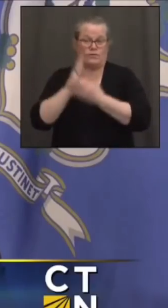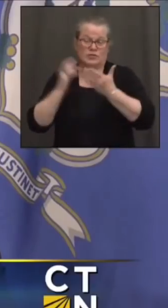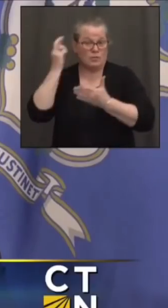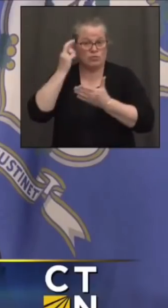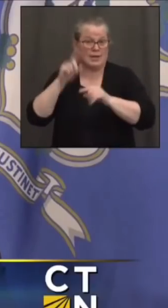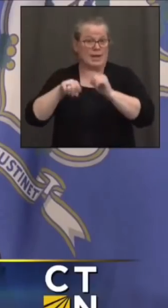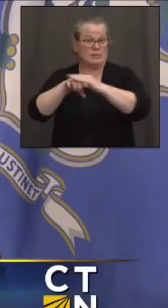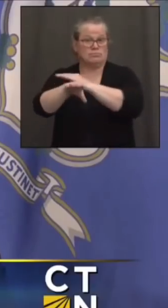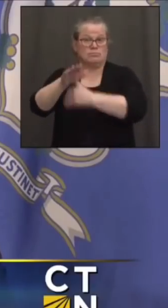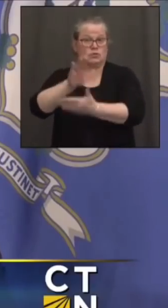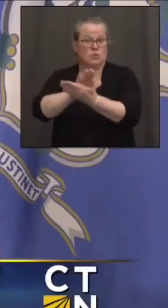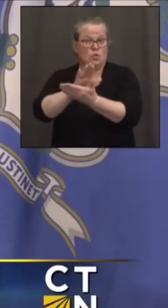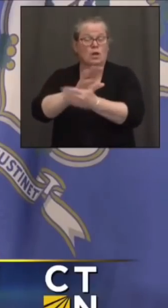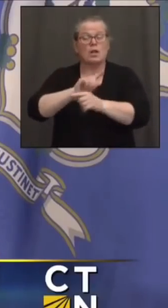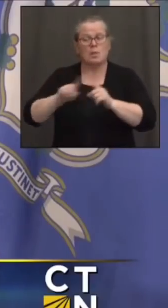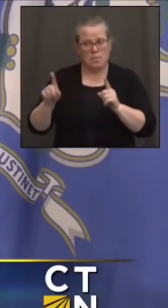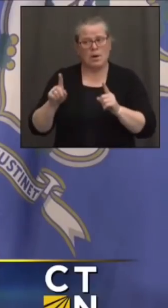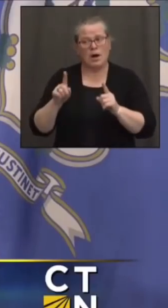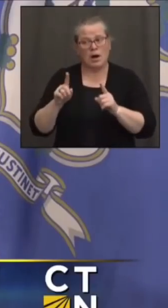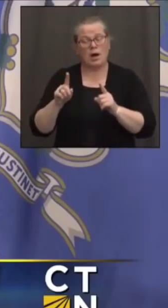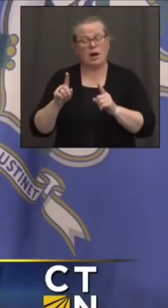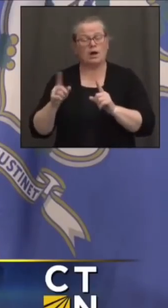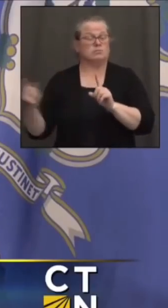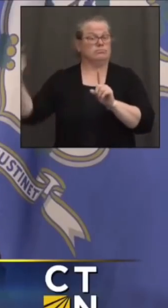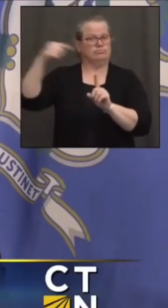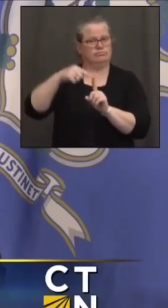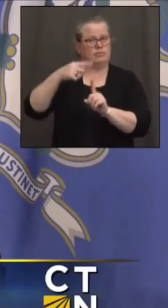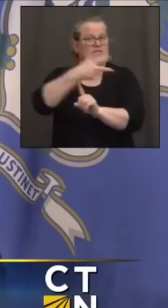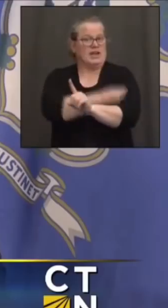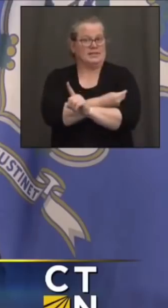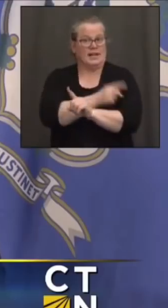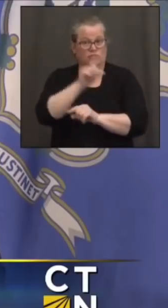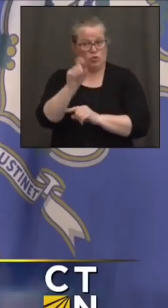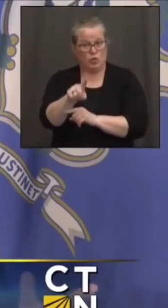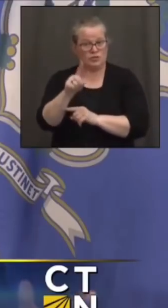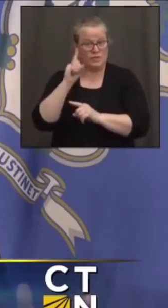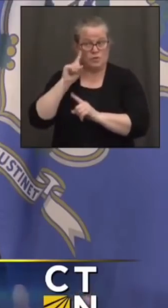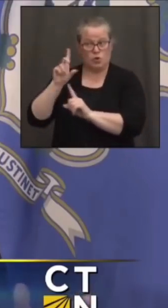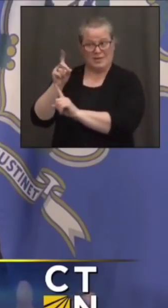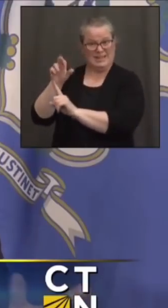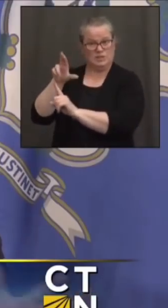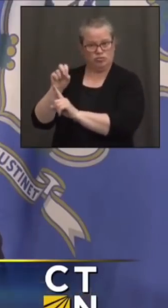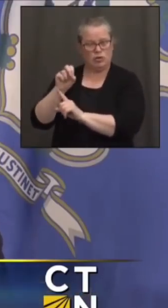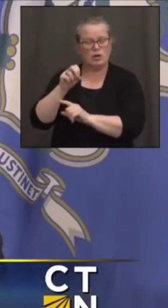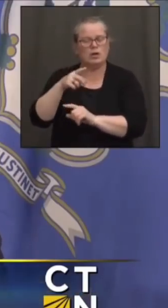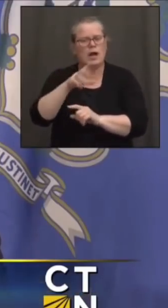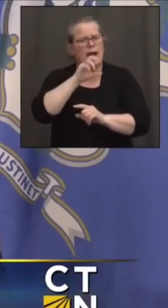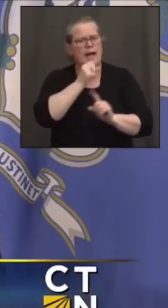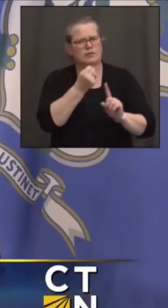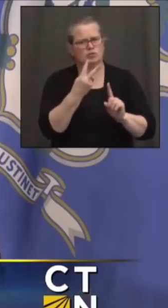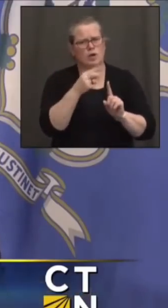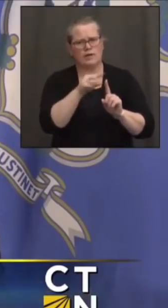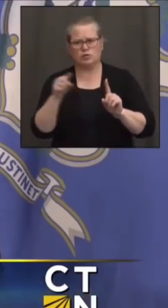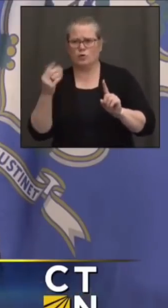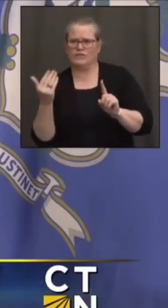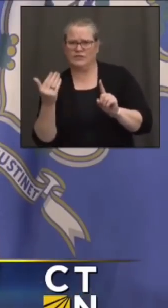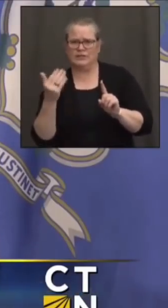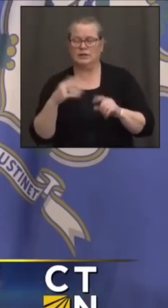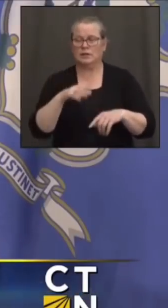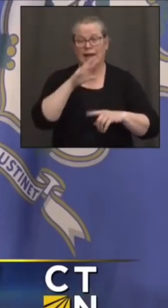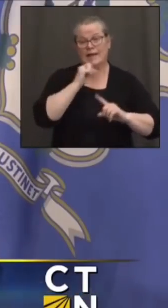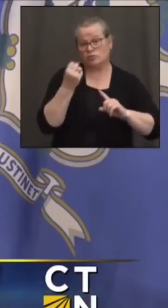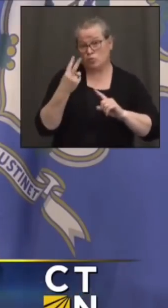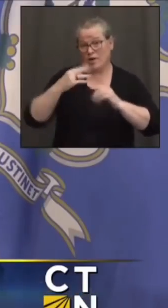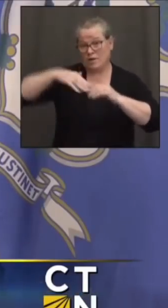it to school. But back to your vaccination question to Deirdre, obviously 12 to 15, 12 and above, we